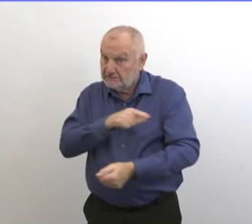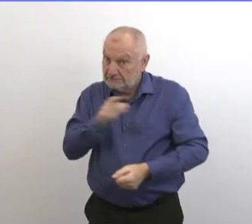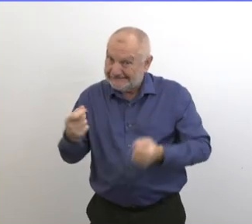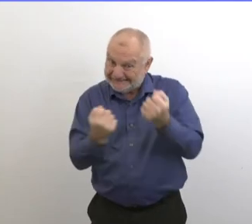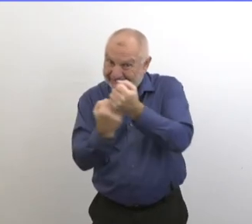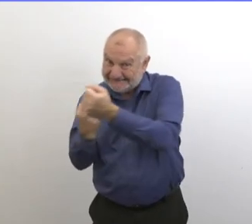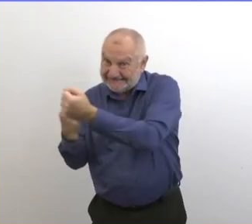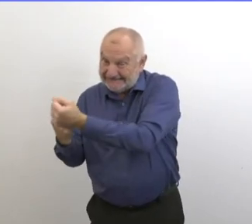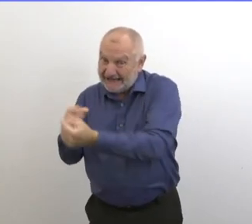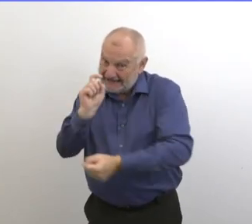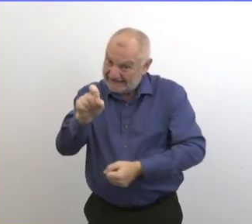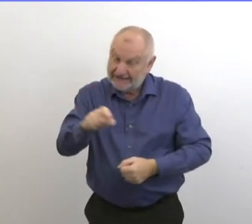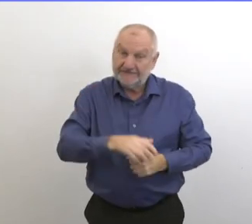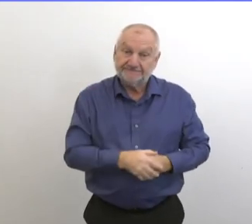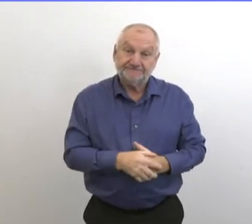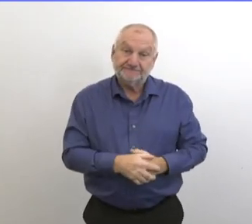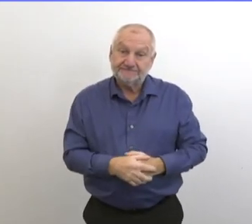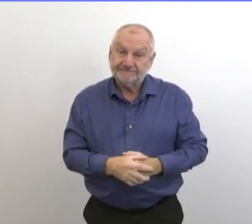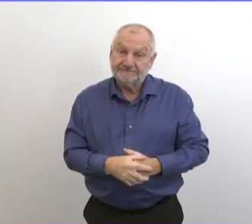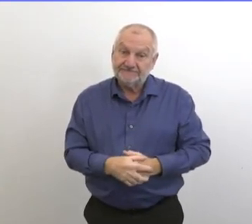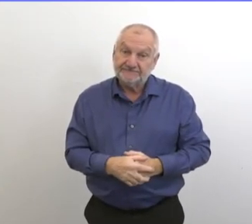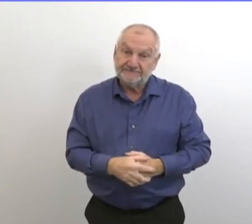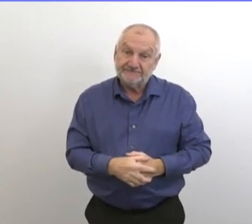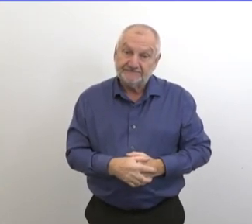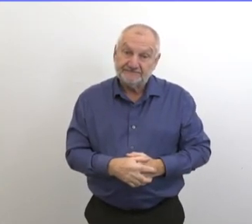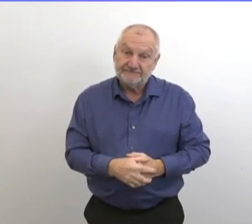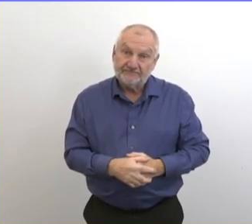that's the approach we've taken.